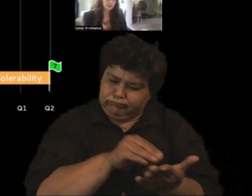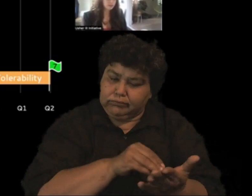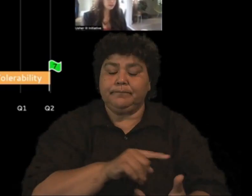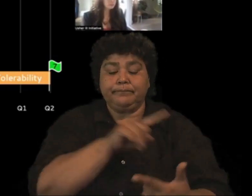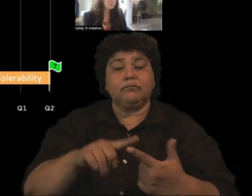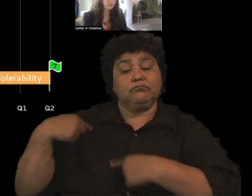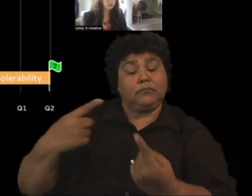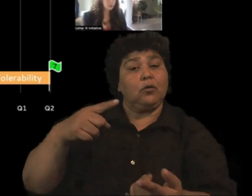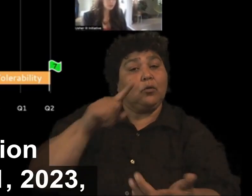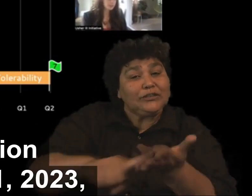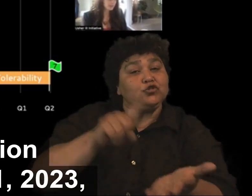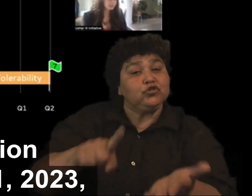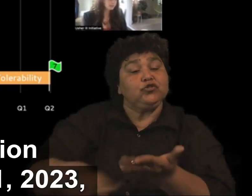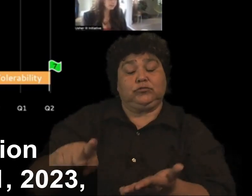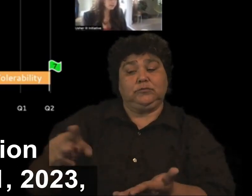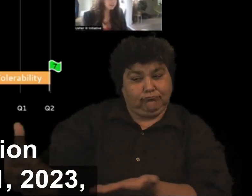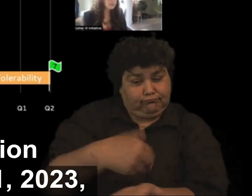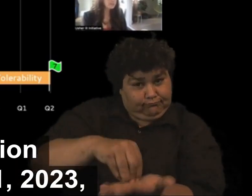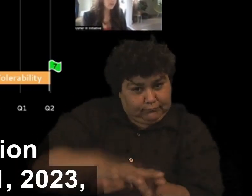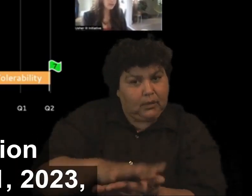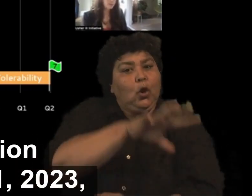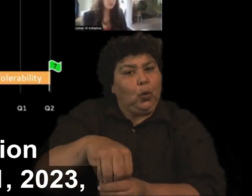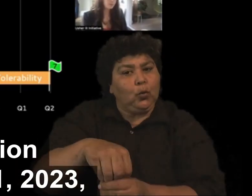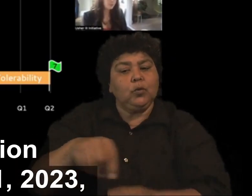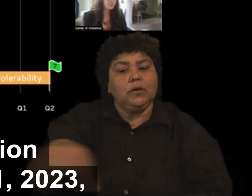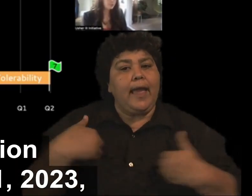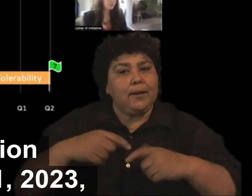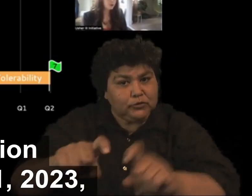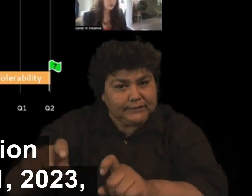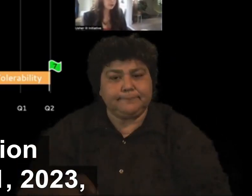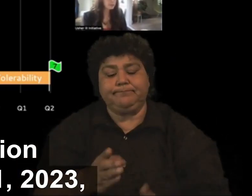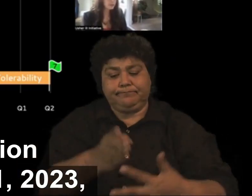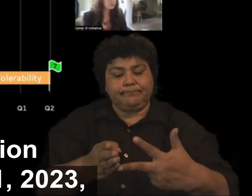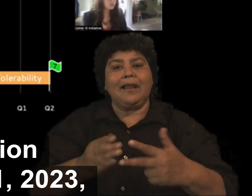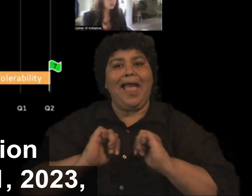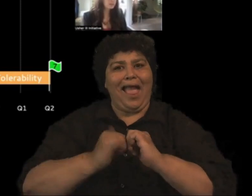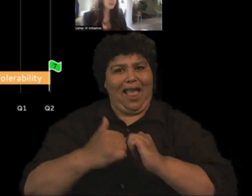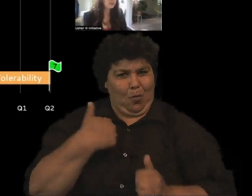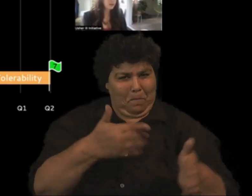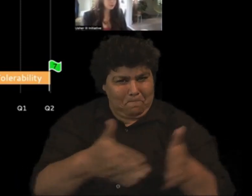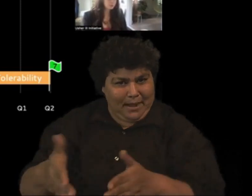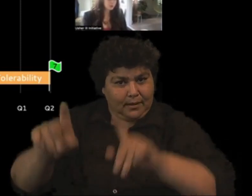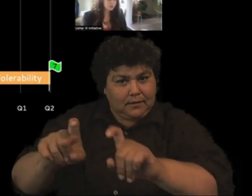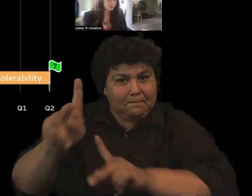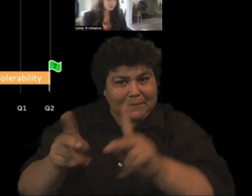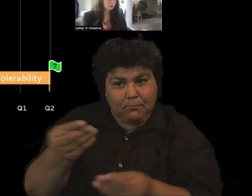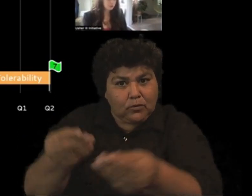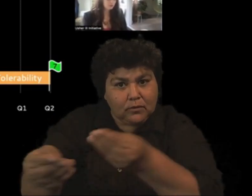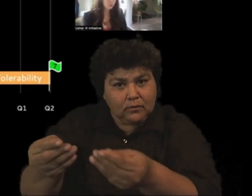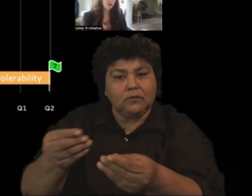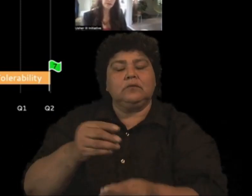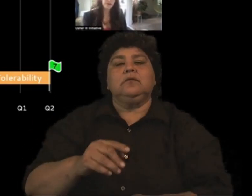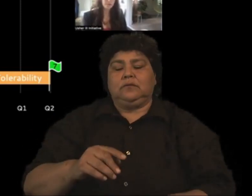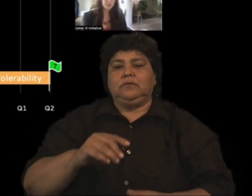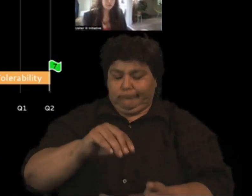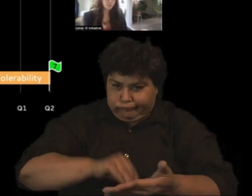testing completed on the drug to date, the design of the proposed human trials, as well as the manufacturing process to ensure the